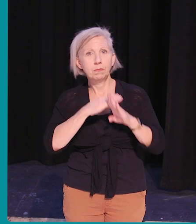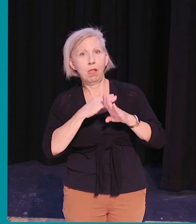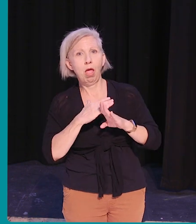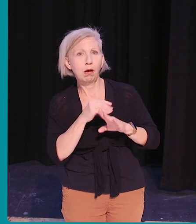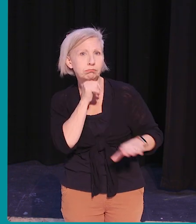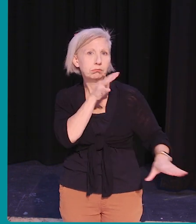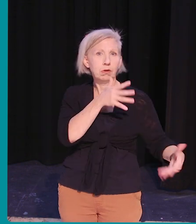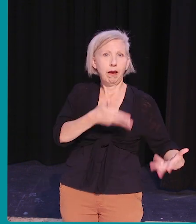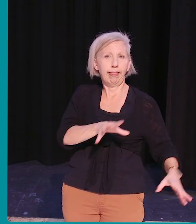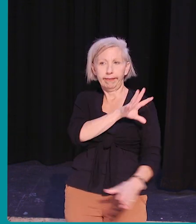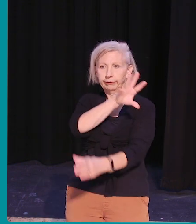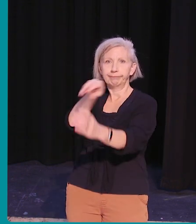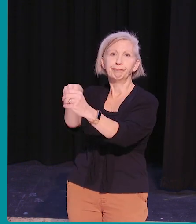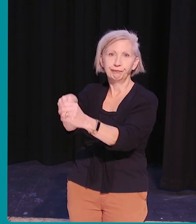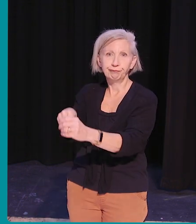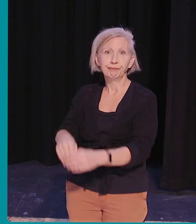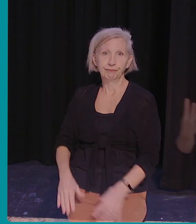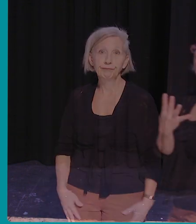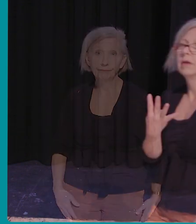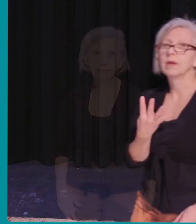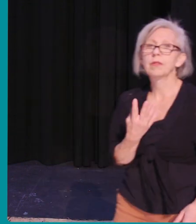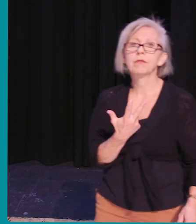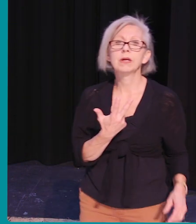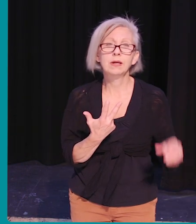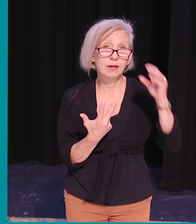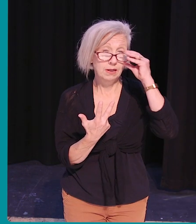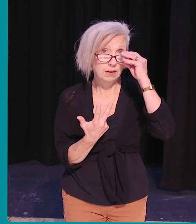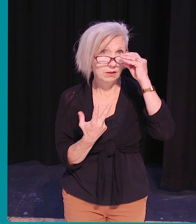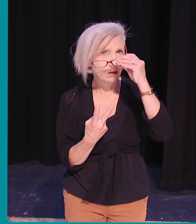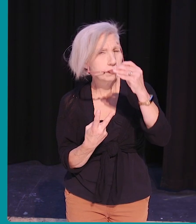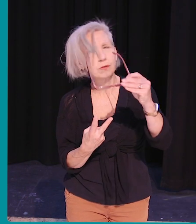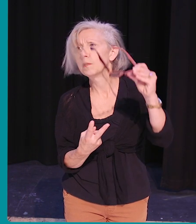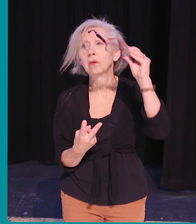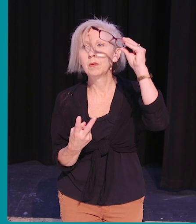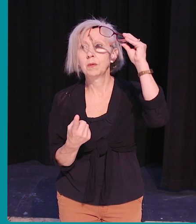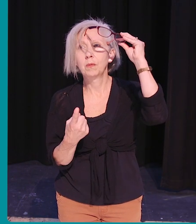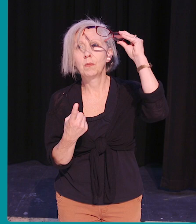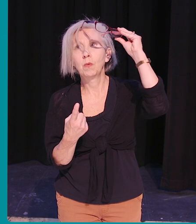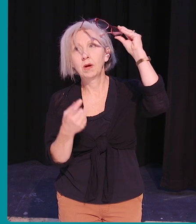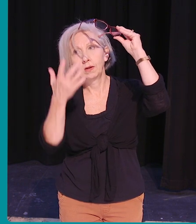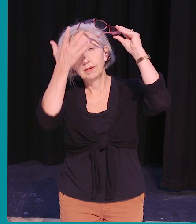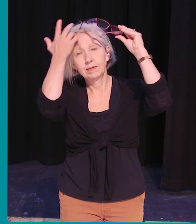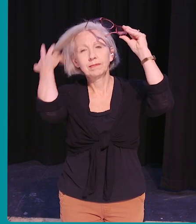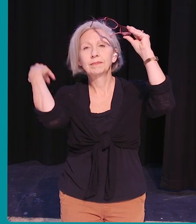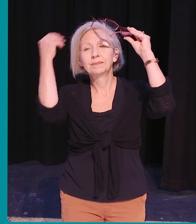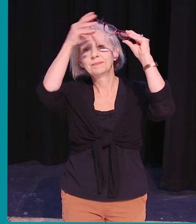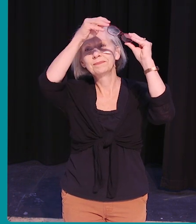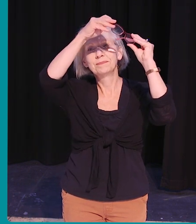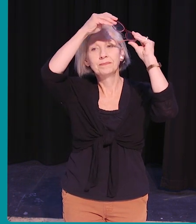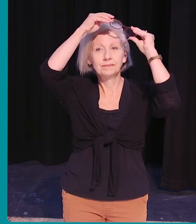All right, we're back in 5, 4, 3, 2, 1.